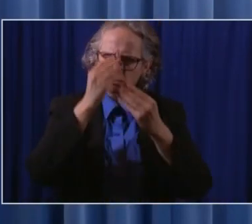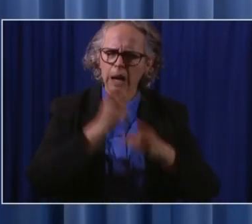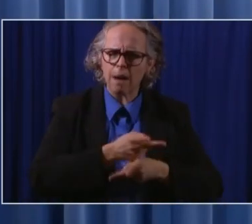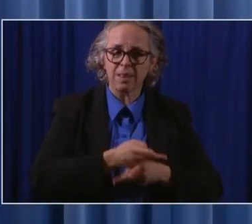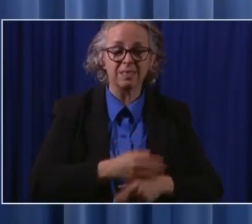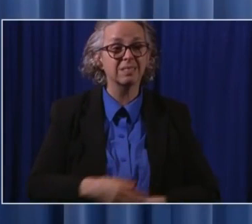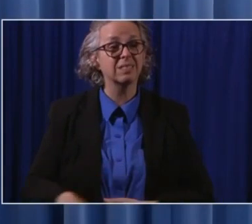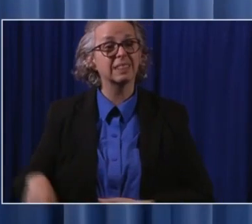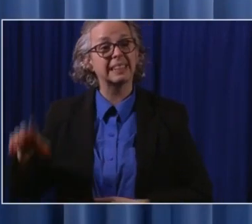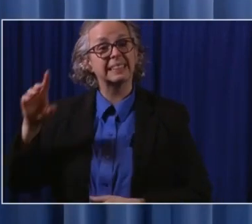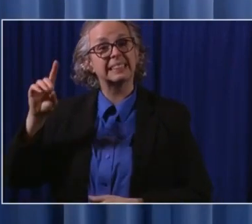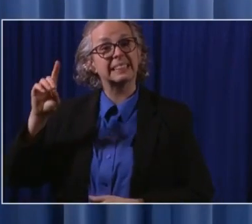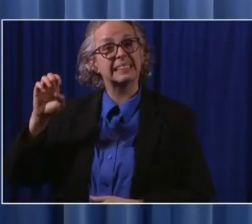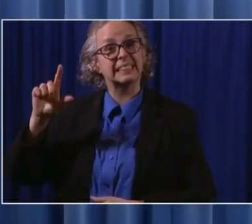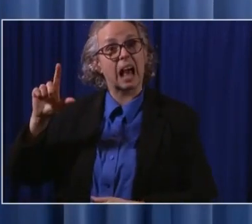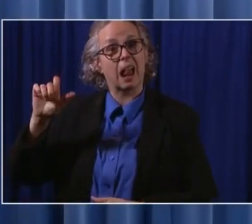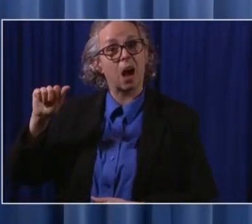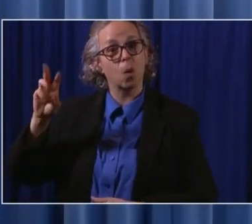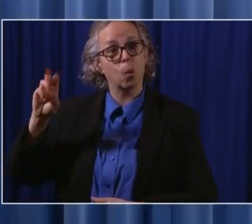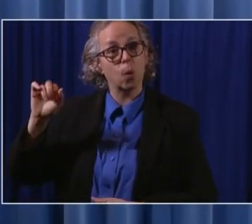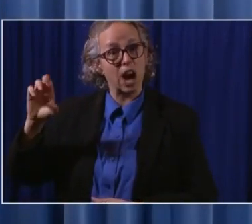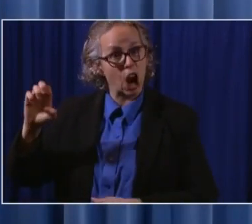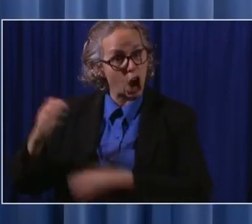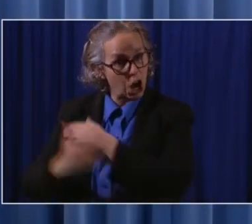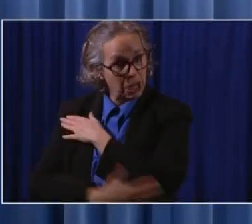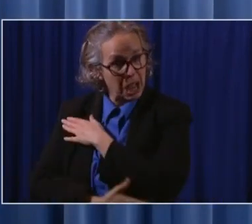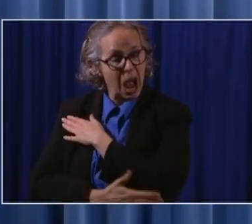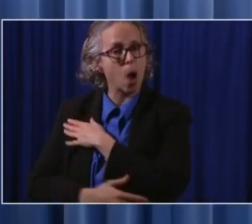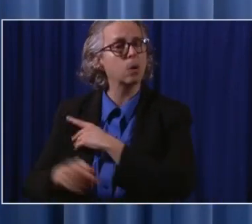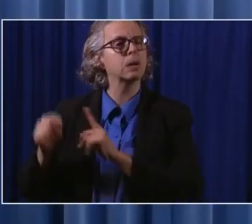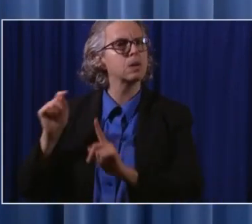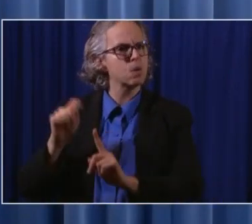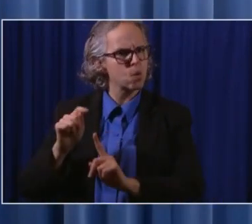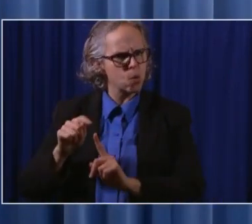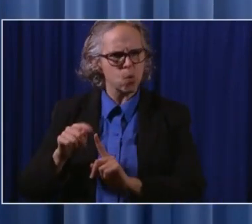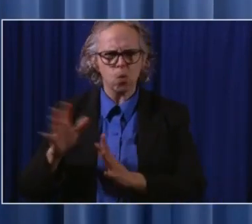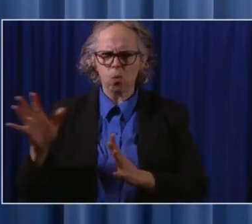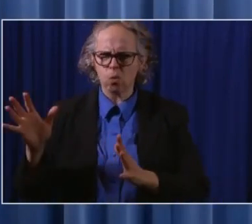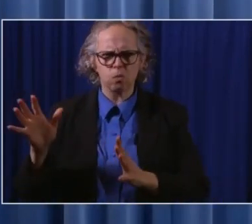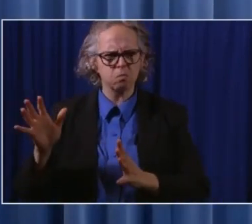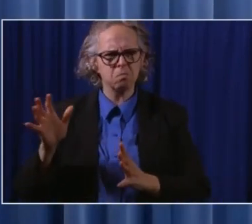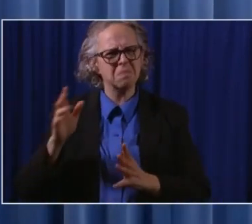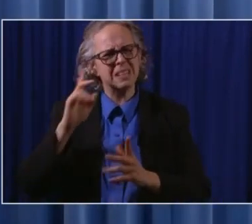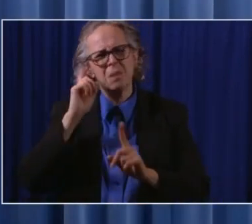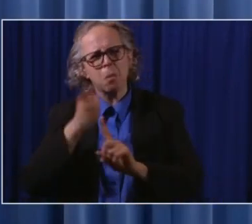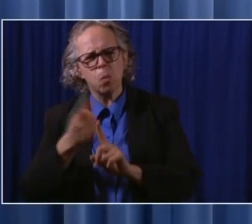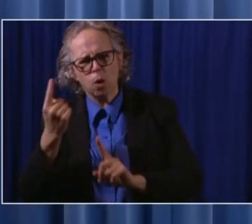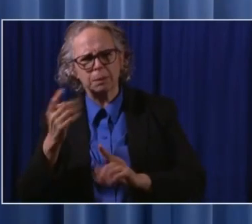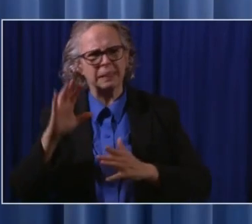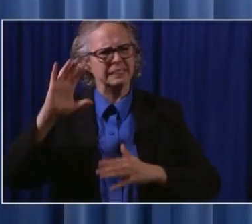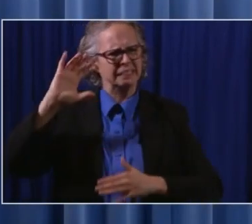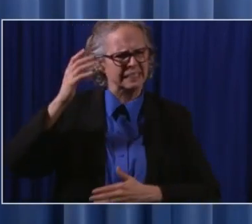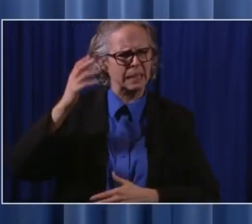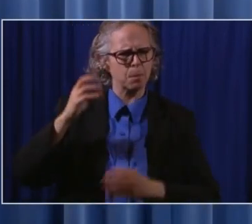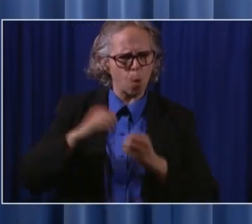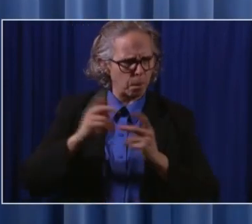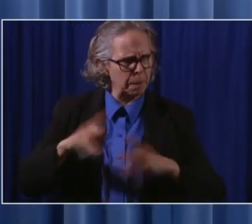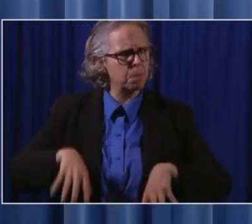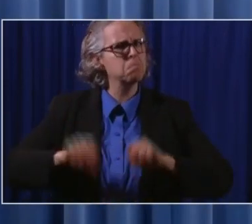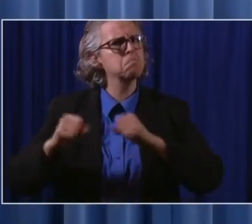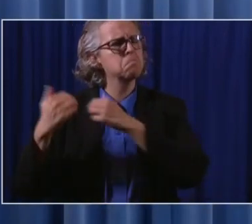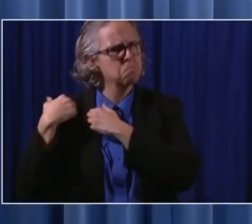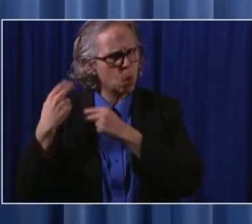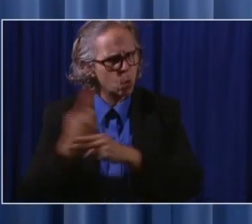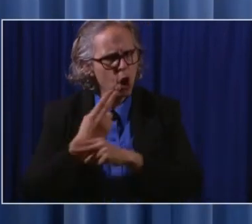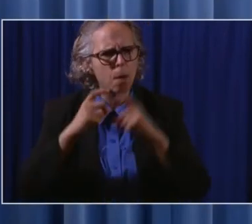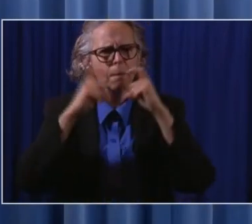couldn't pinpoint a specific reason, but said that their residents seemed to be wearing masks more than they were. And we're thankful for that. Defiance